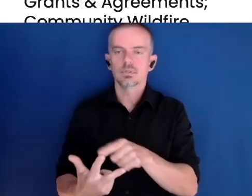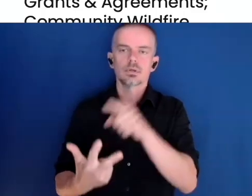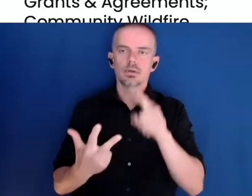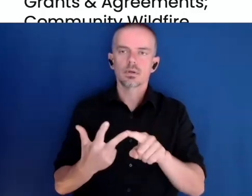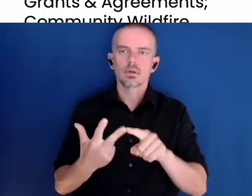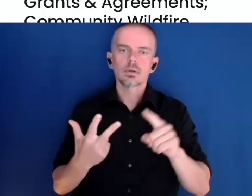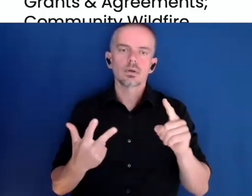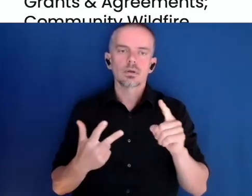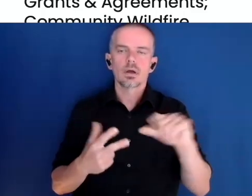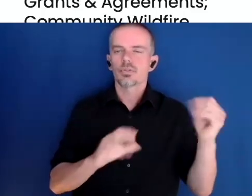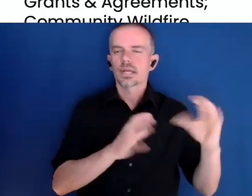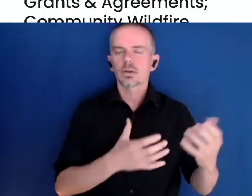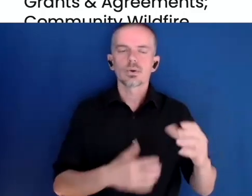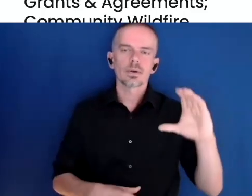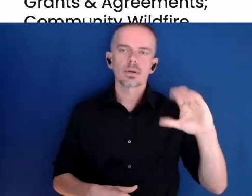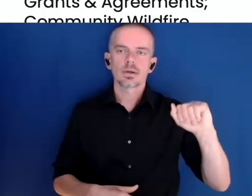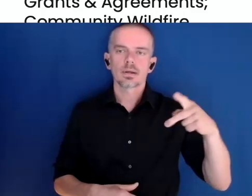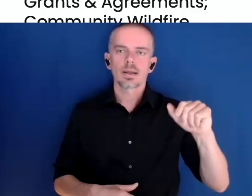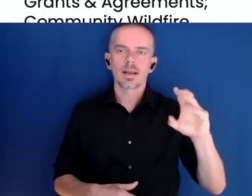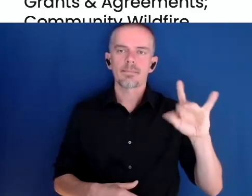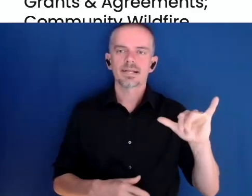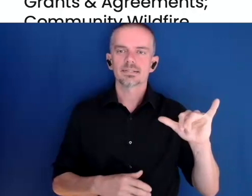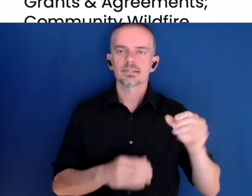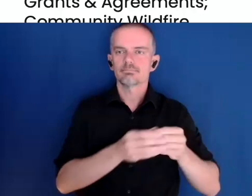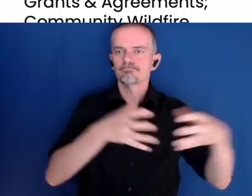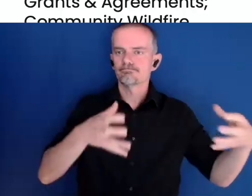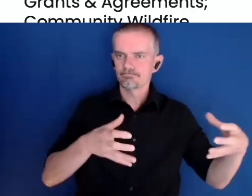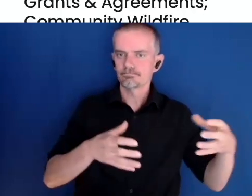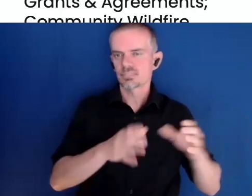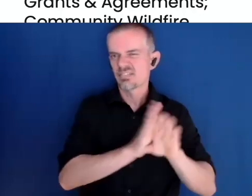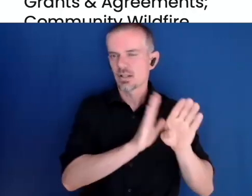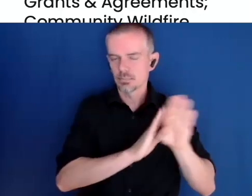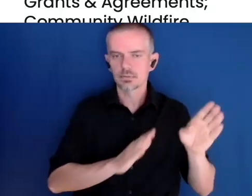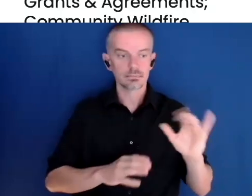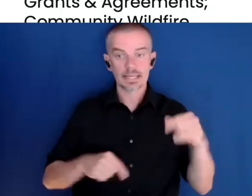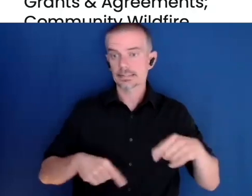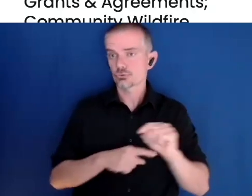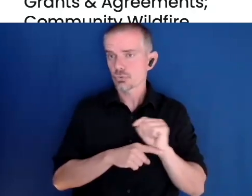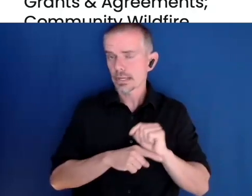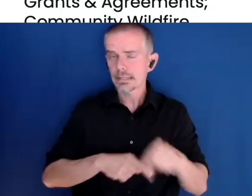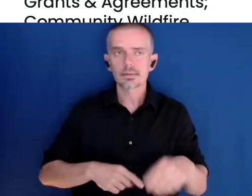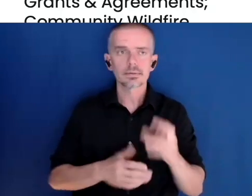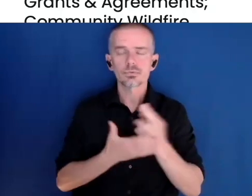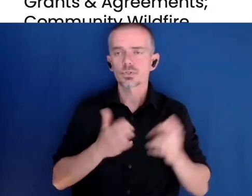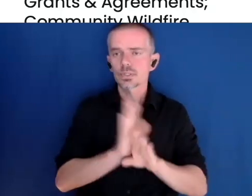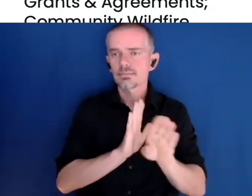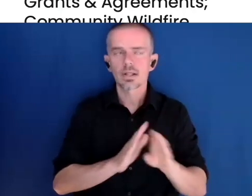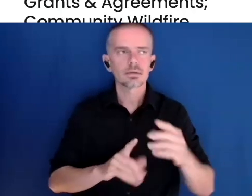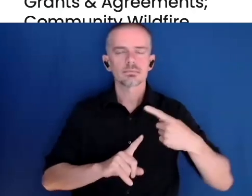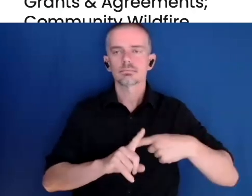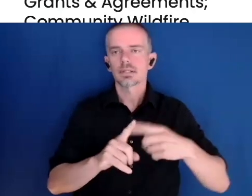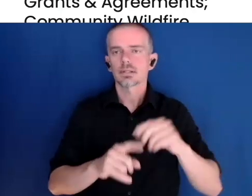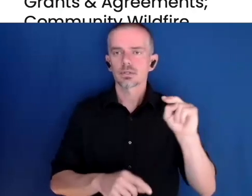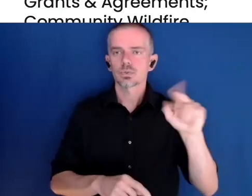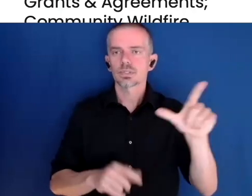that includes trainings like this one, as well as resource development, a monthly newsletter